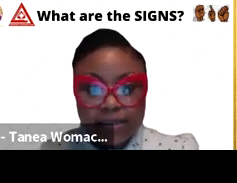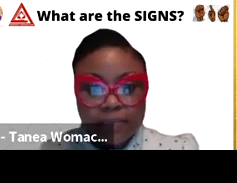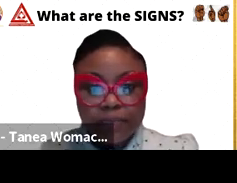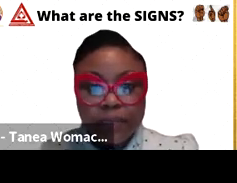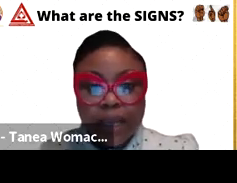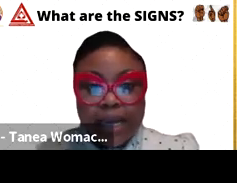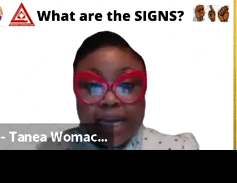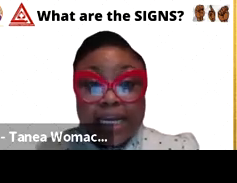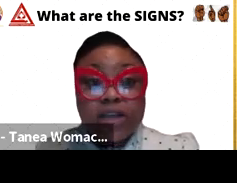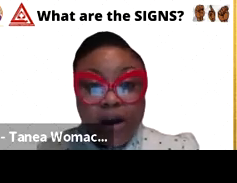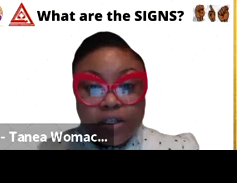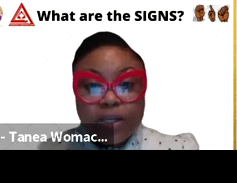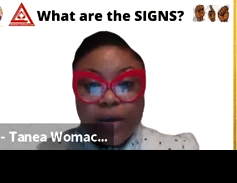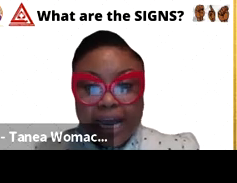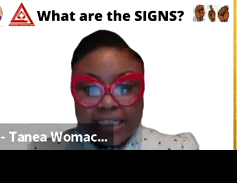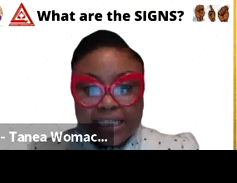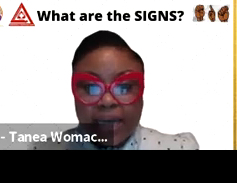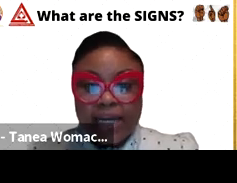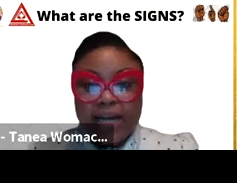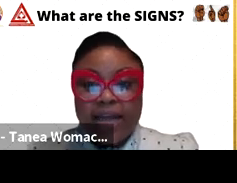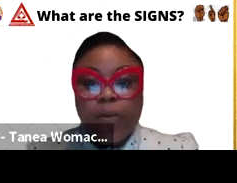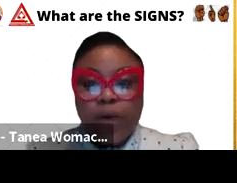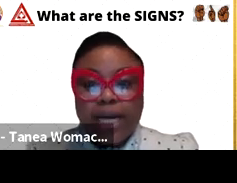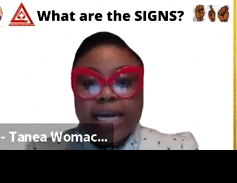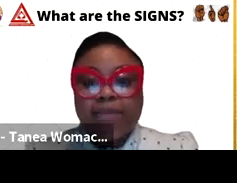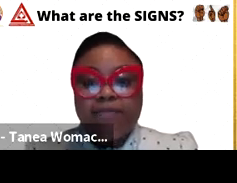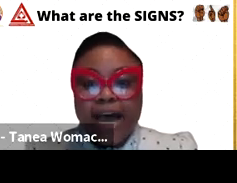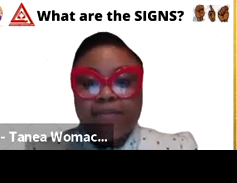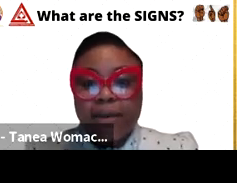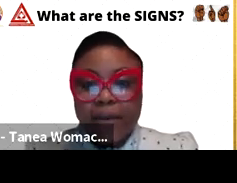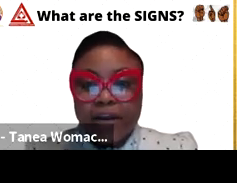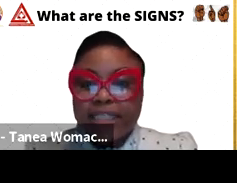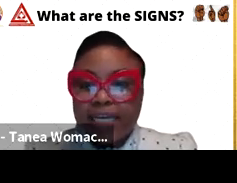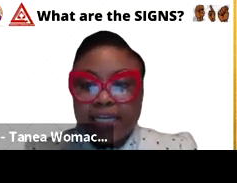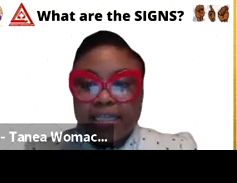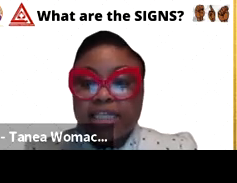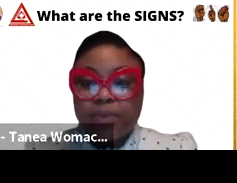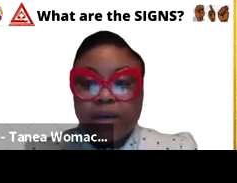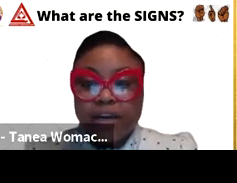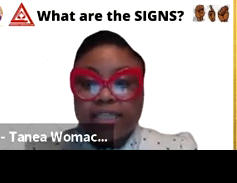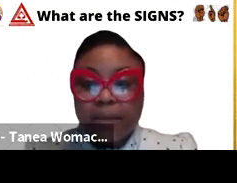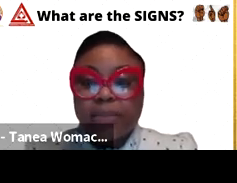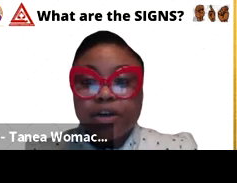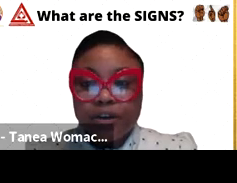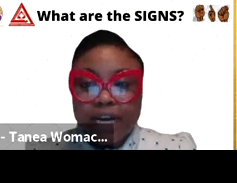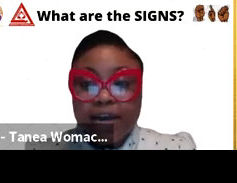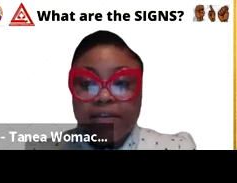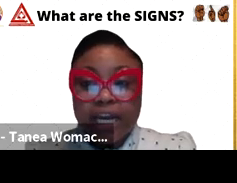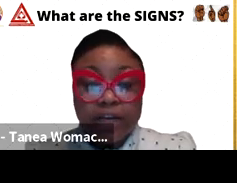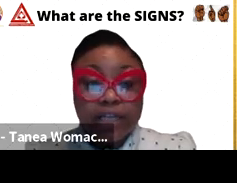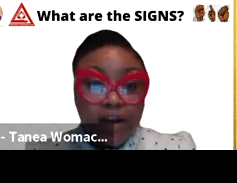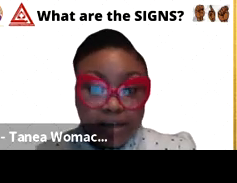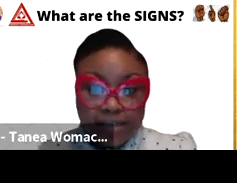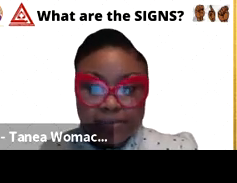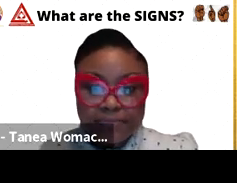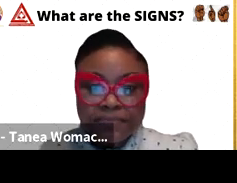parents. It is also estimated that 1 in 5 American teens experience some degree of